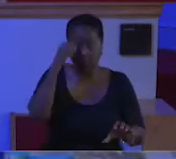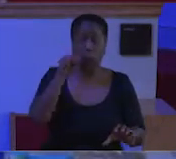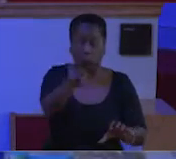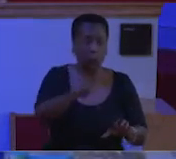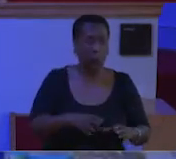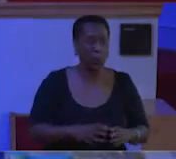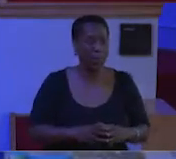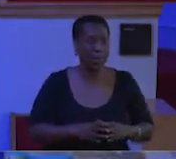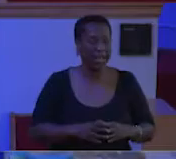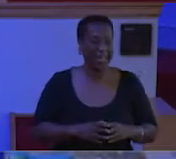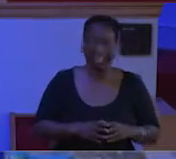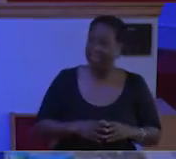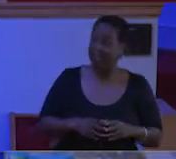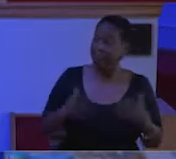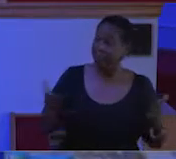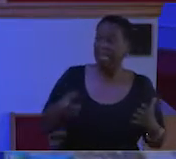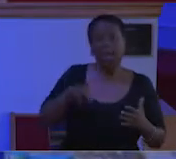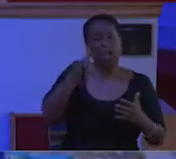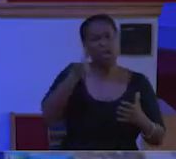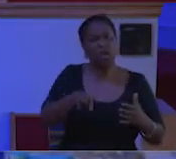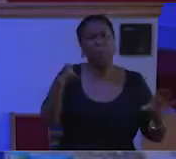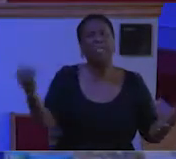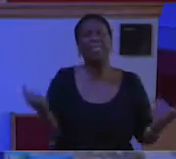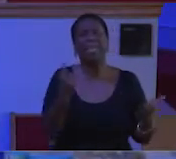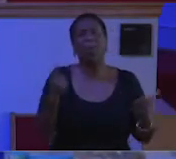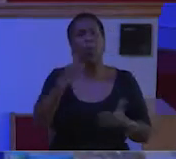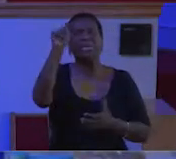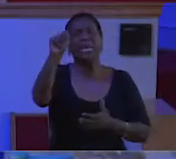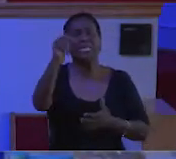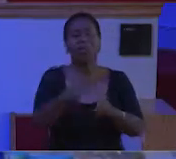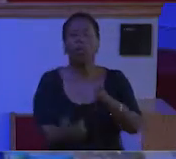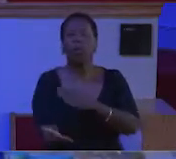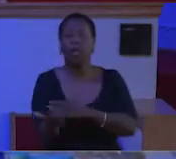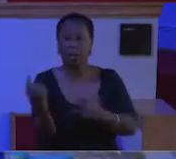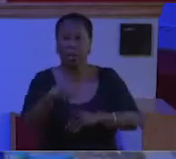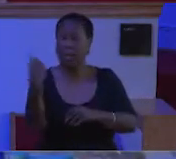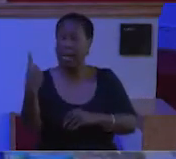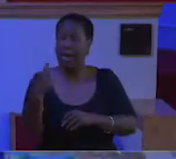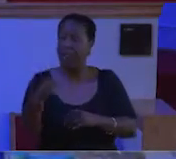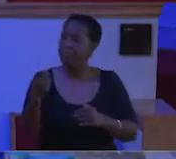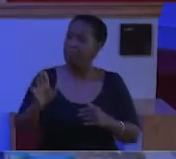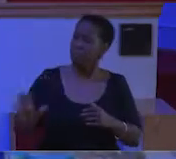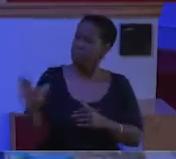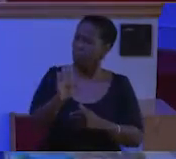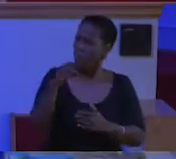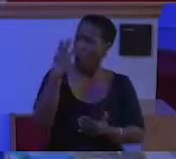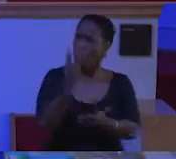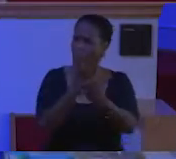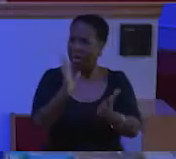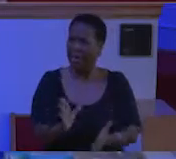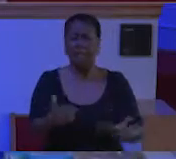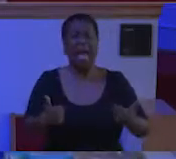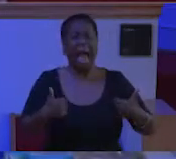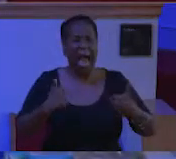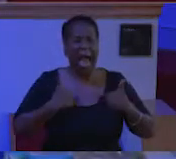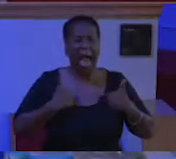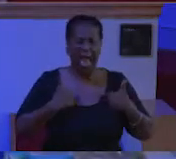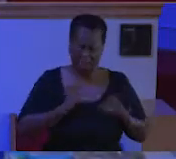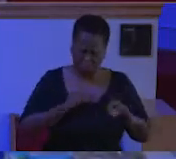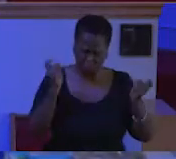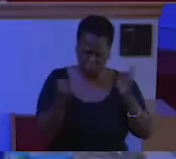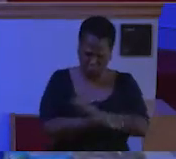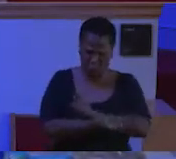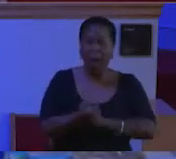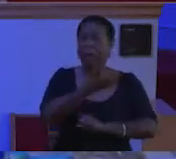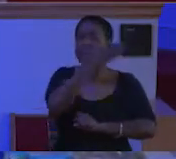you. And that ought to be somebody's testimony here today. Somebody's witness that I got turned around